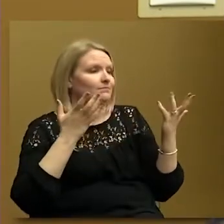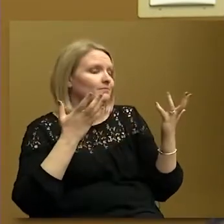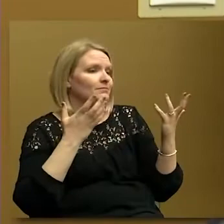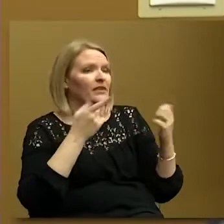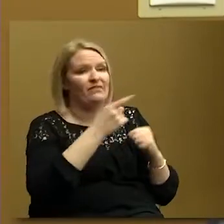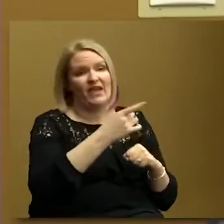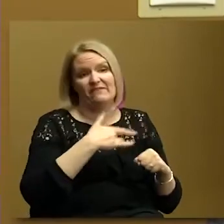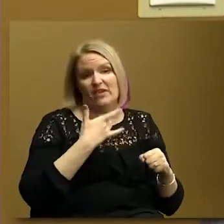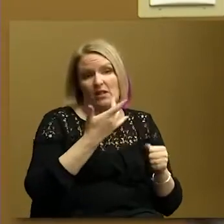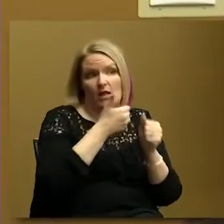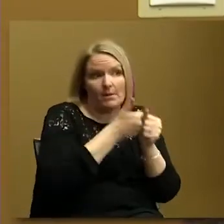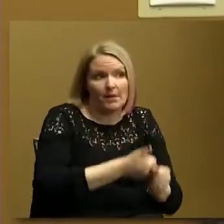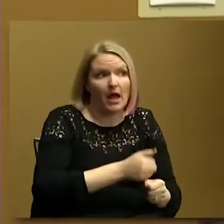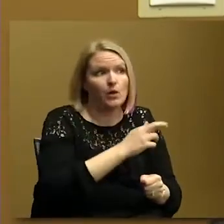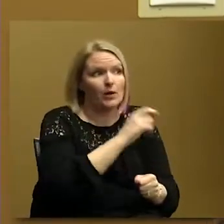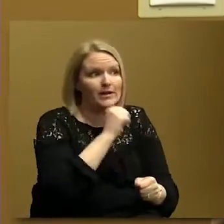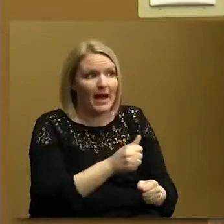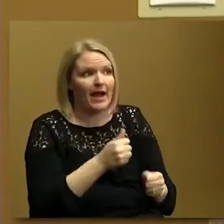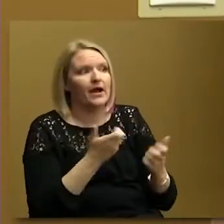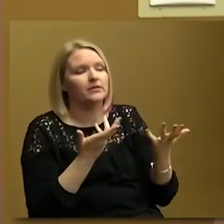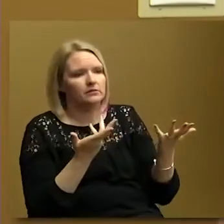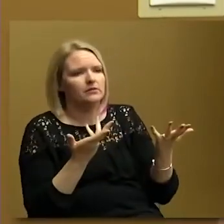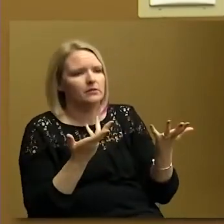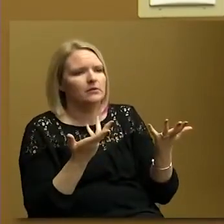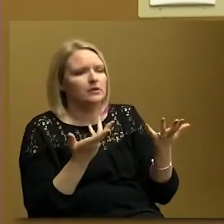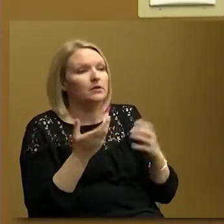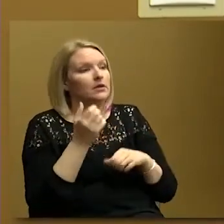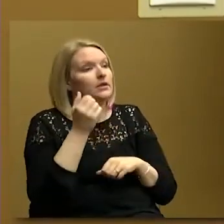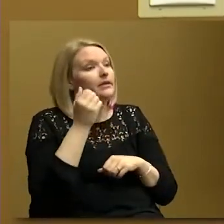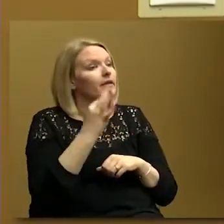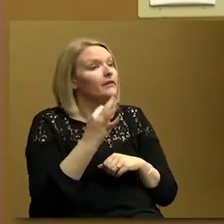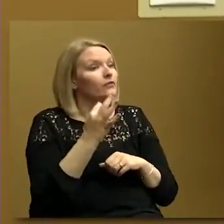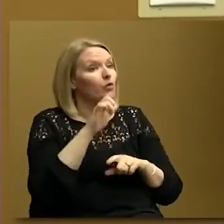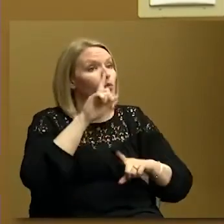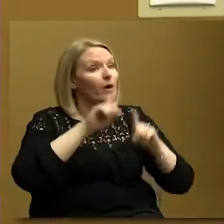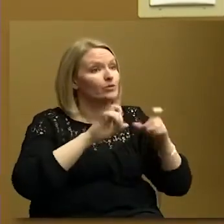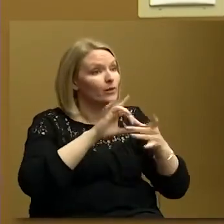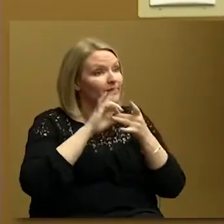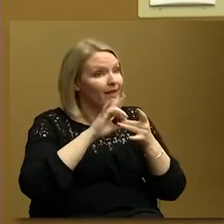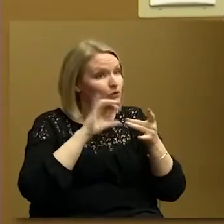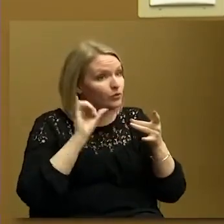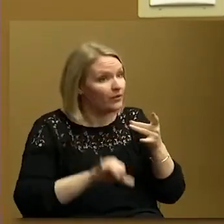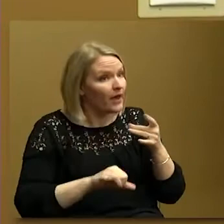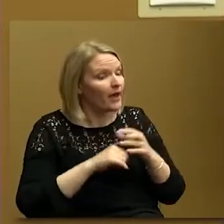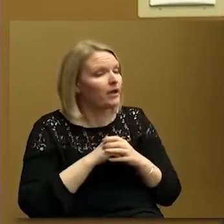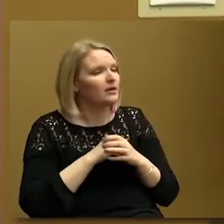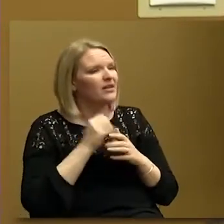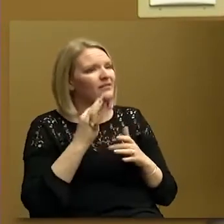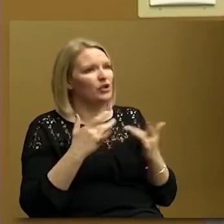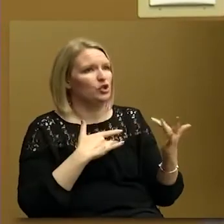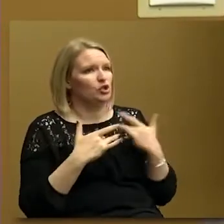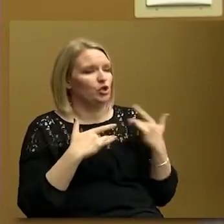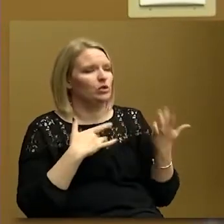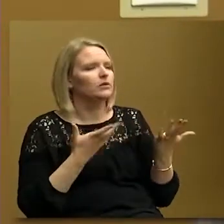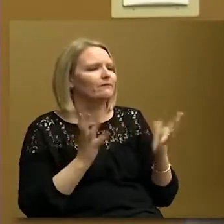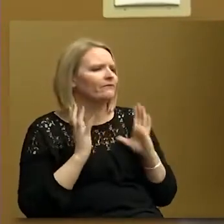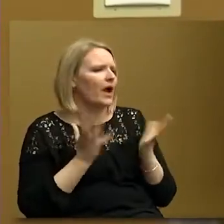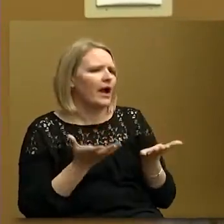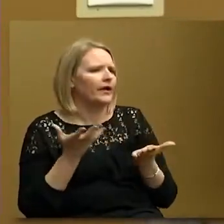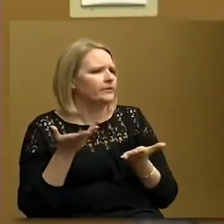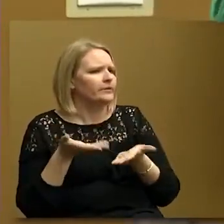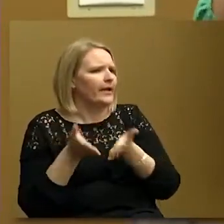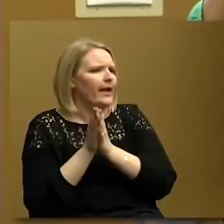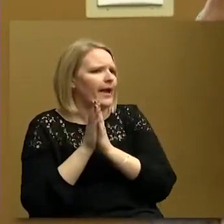are compliant or. Right. If you do have questions about that, if you are concerned, then yes, check with